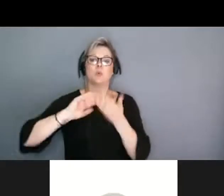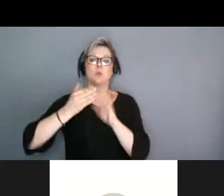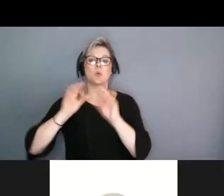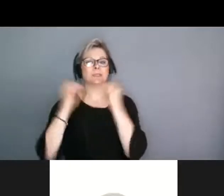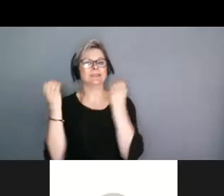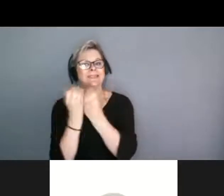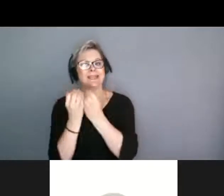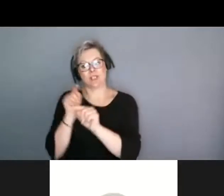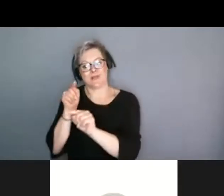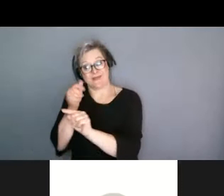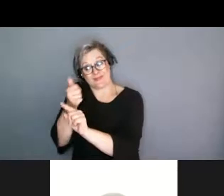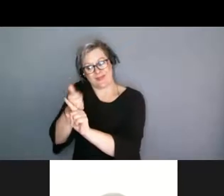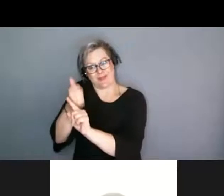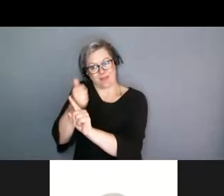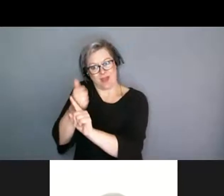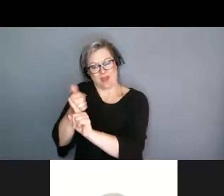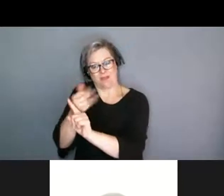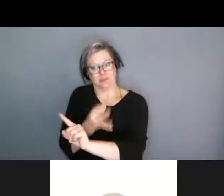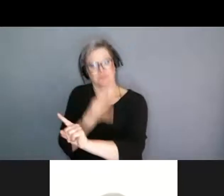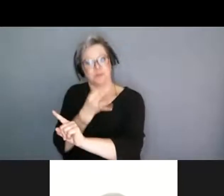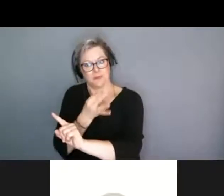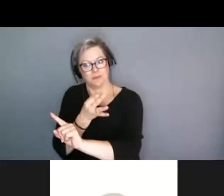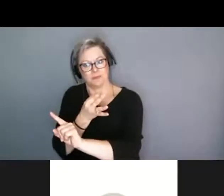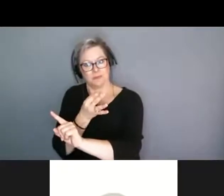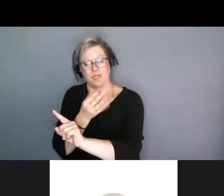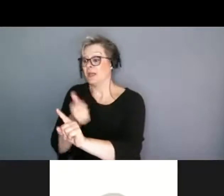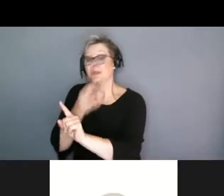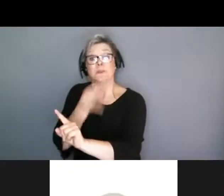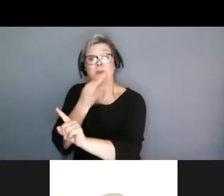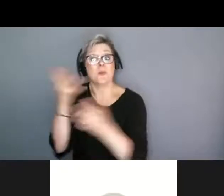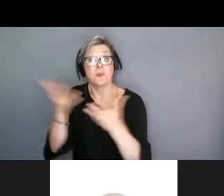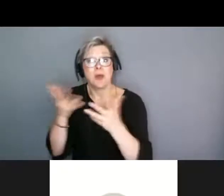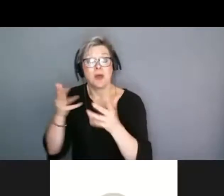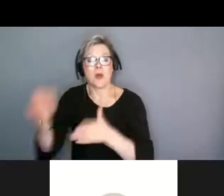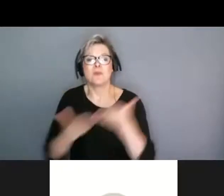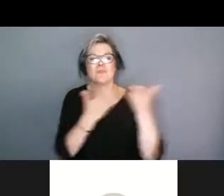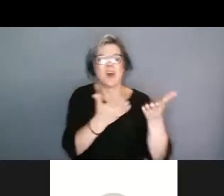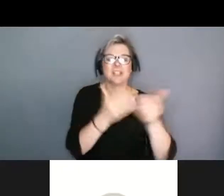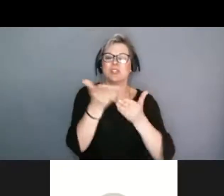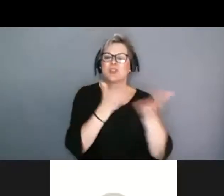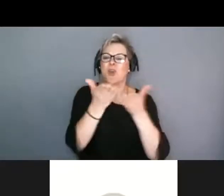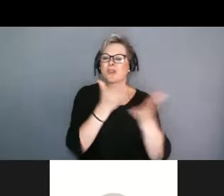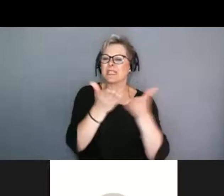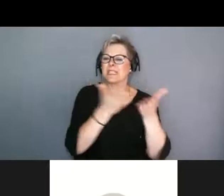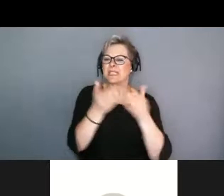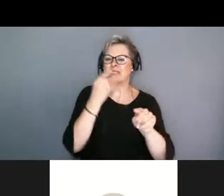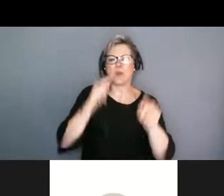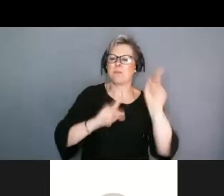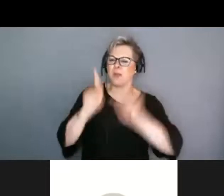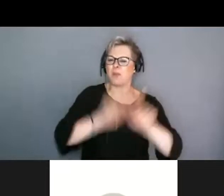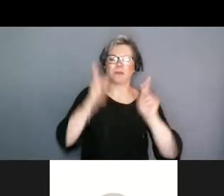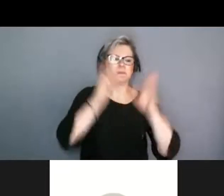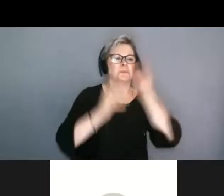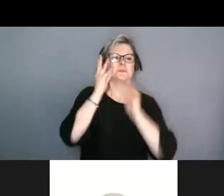whose expertise is in providing services to people who experience that. So we have people with lived experience,